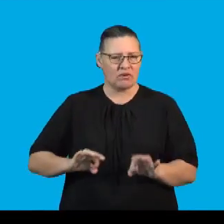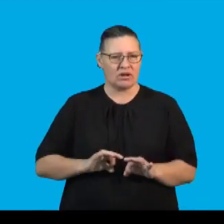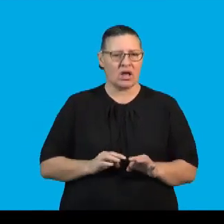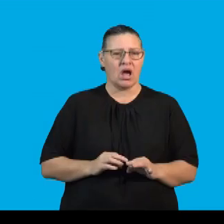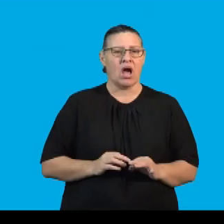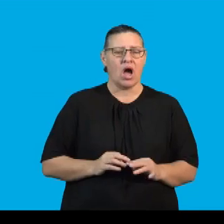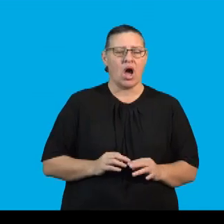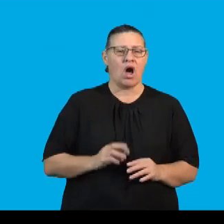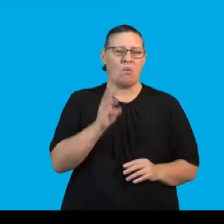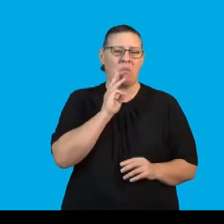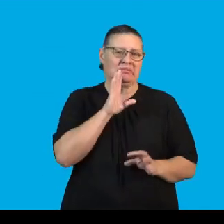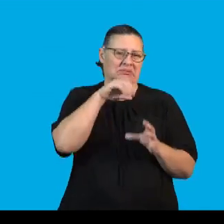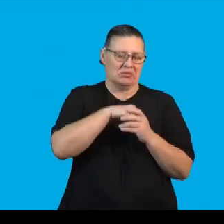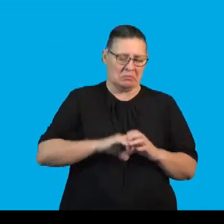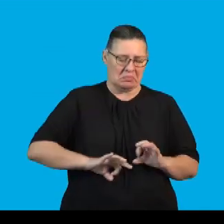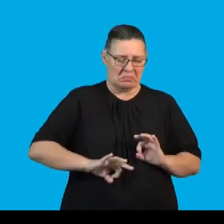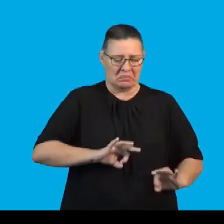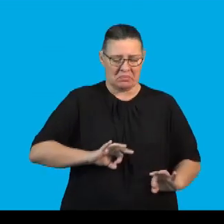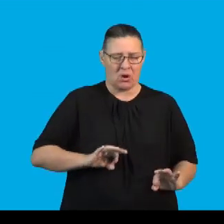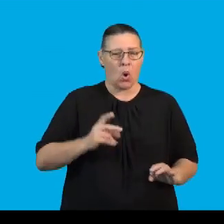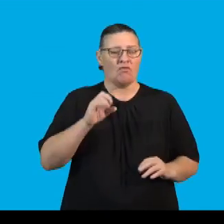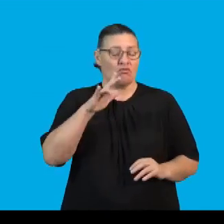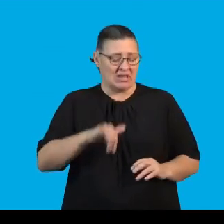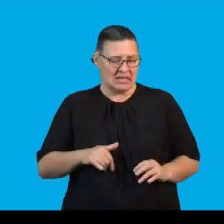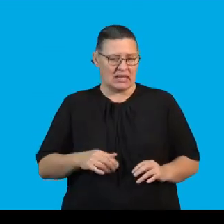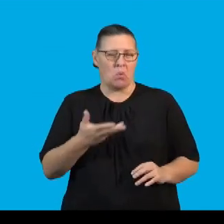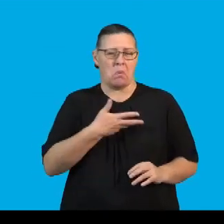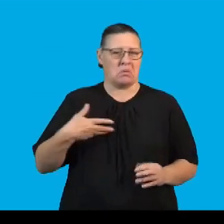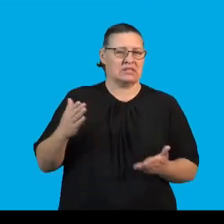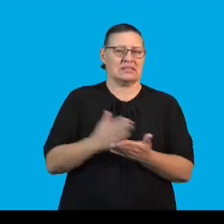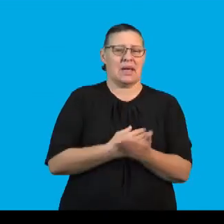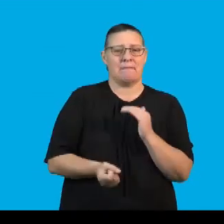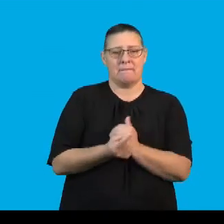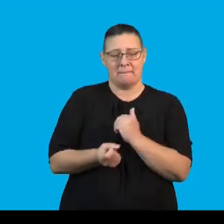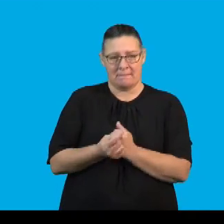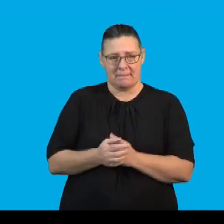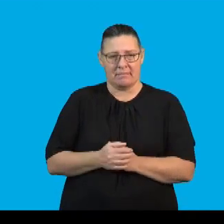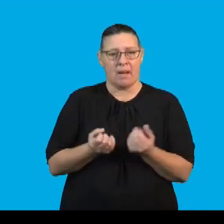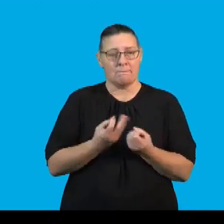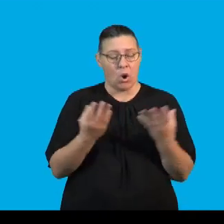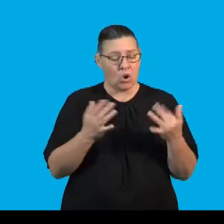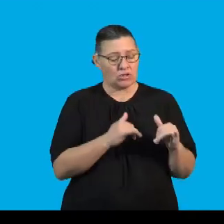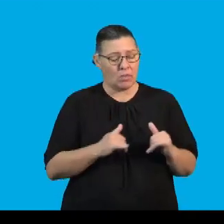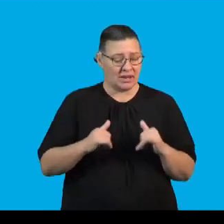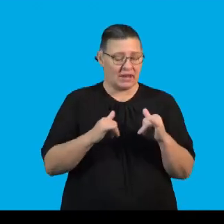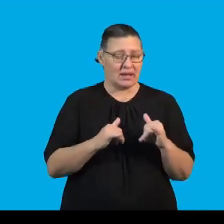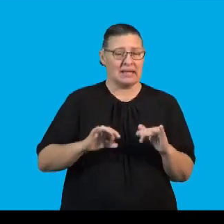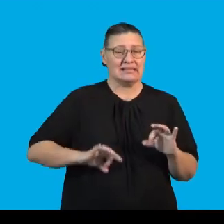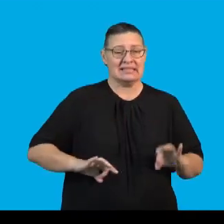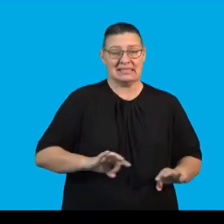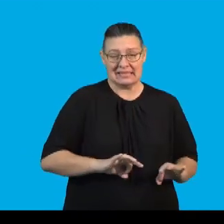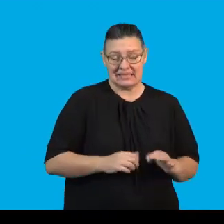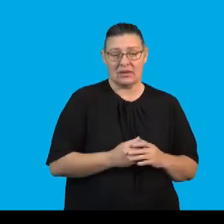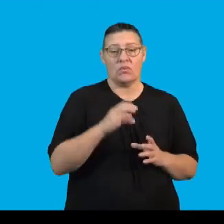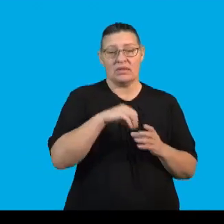are fluid-filled structures that develop inside the ovaries of some women. The two most common